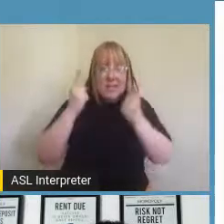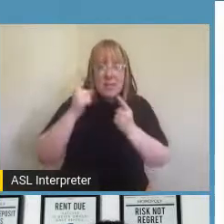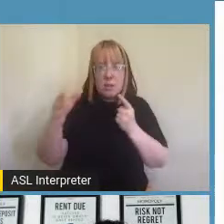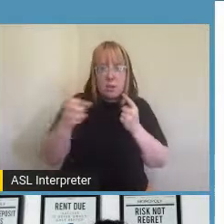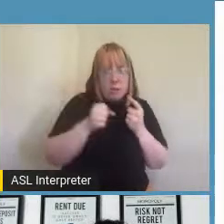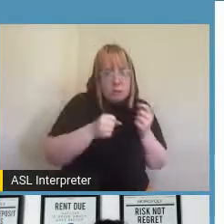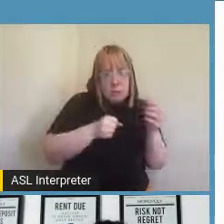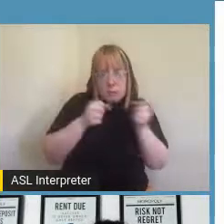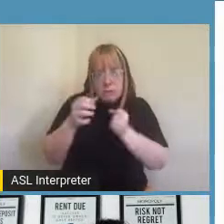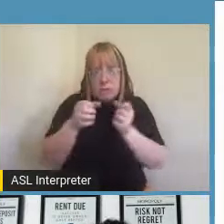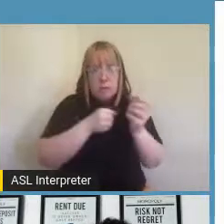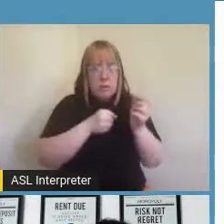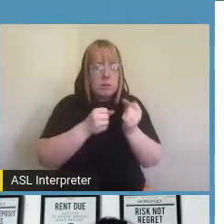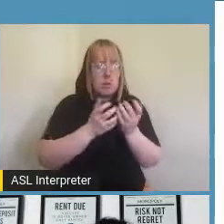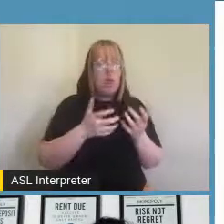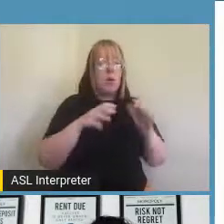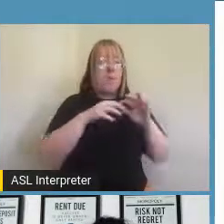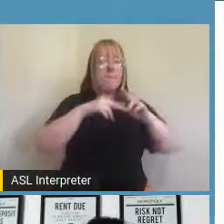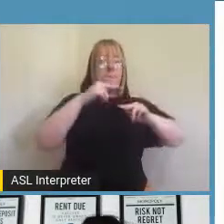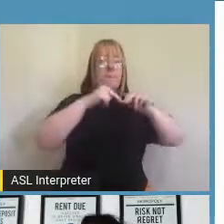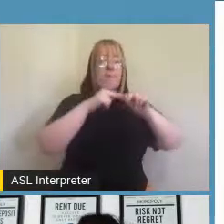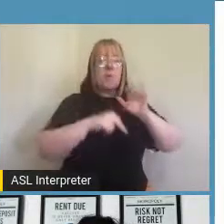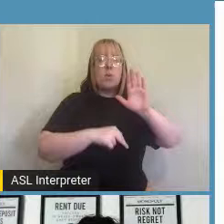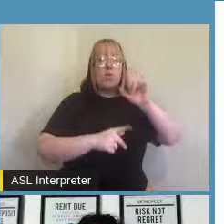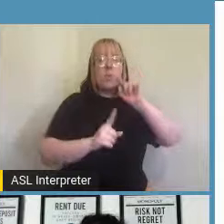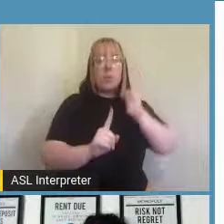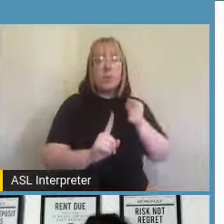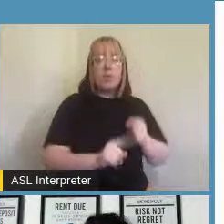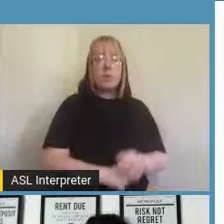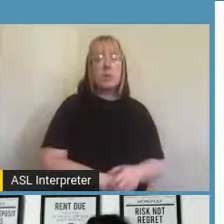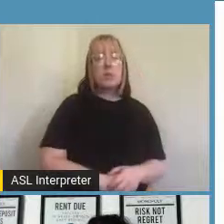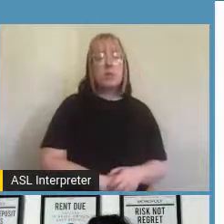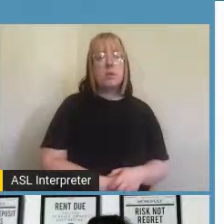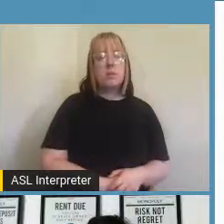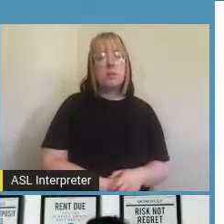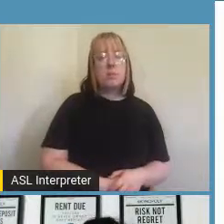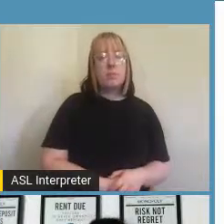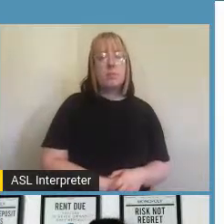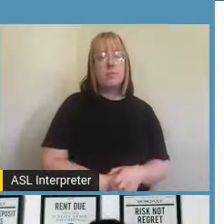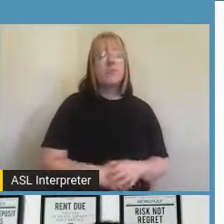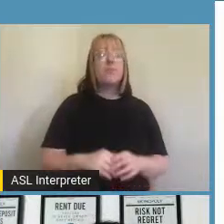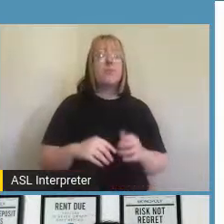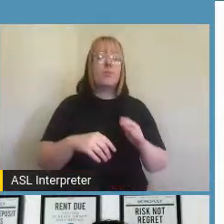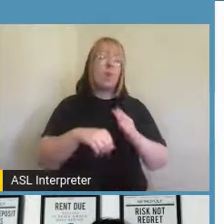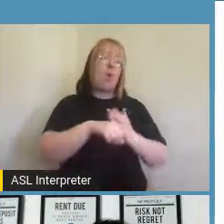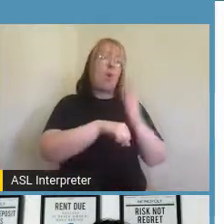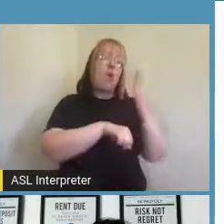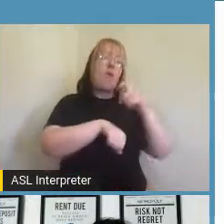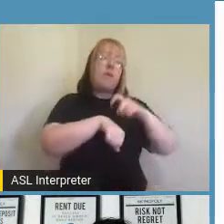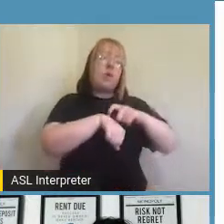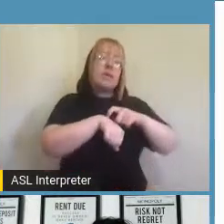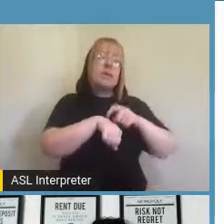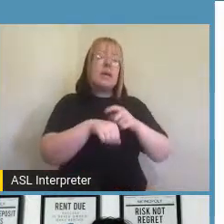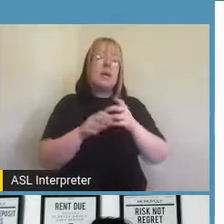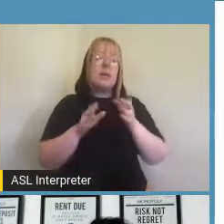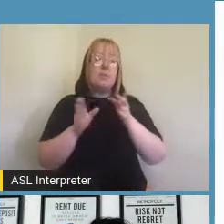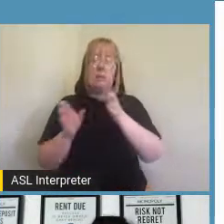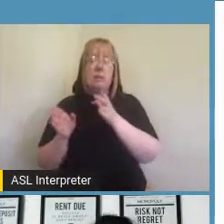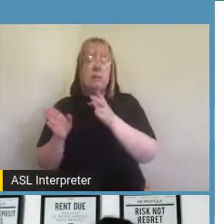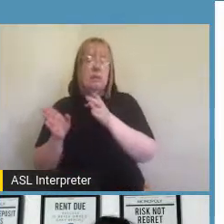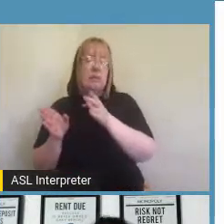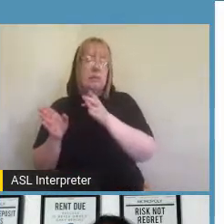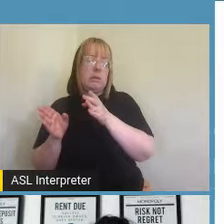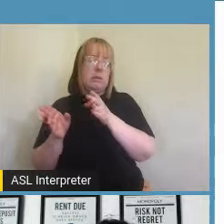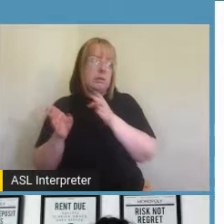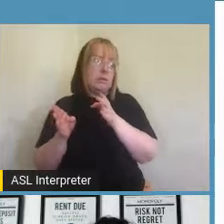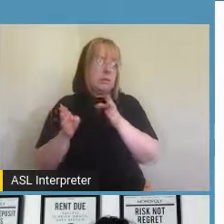story may not necessarily change over time, typically is when you might go to kind of a level 2 to provide some additional investment.